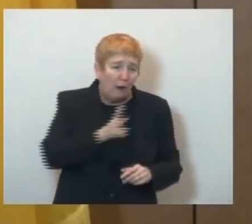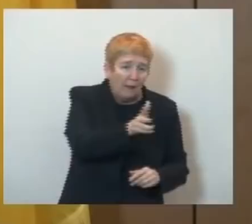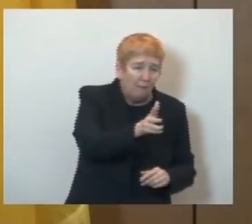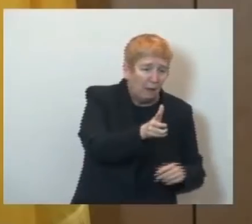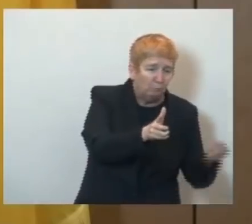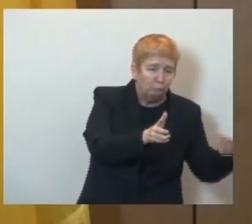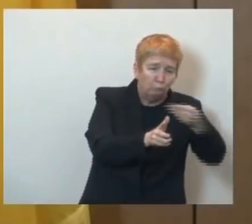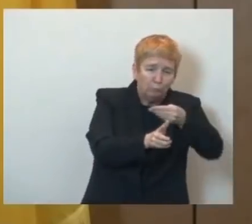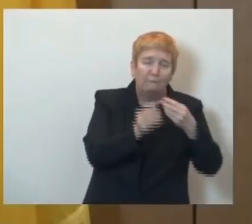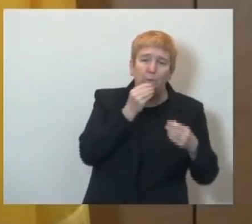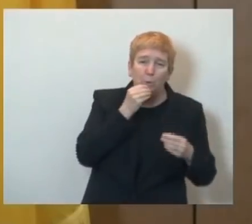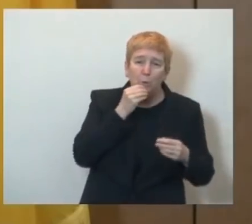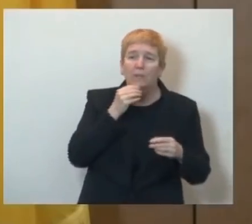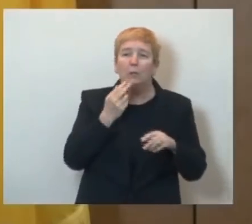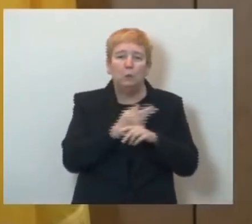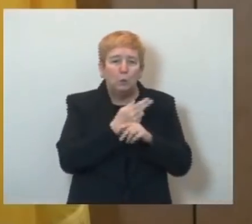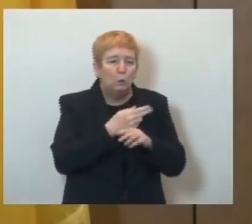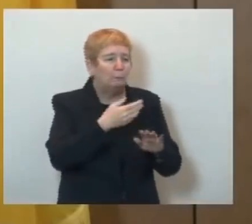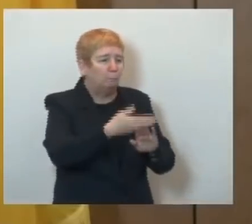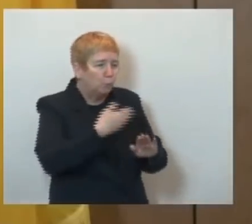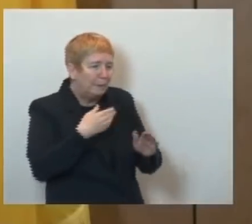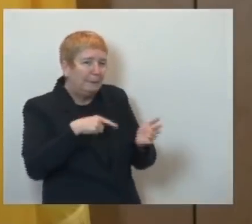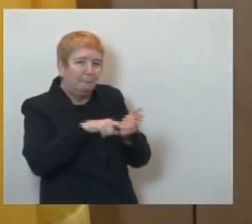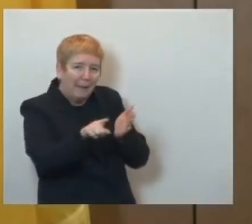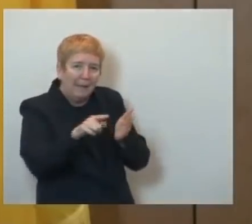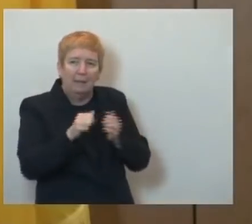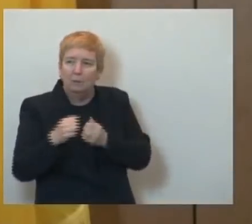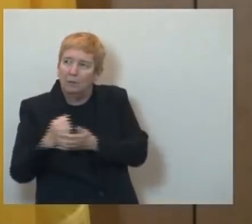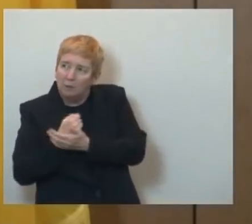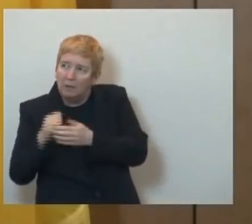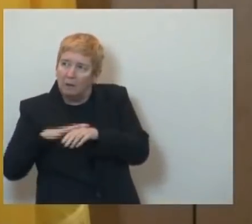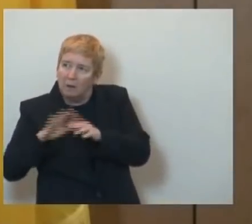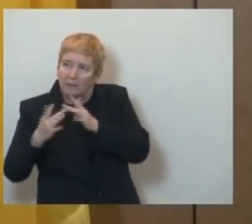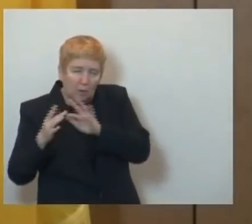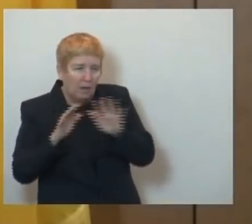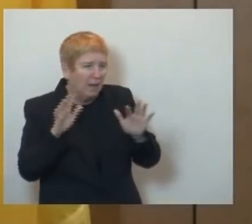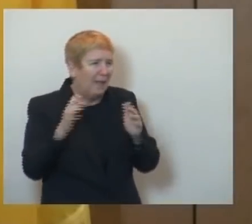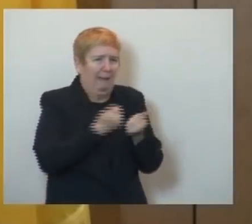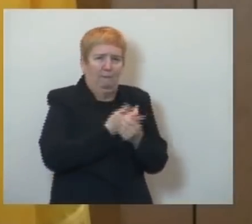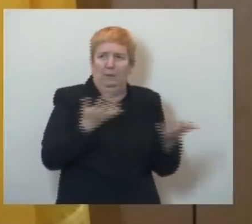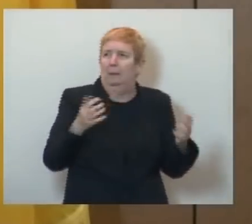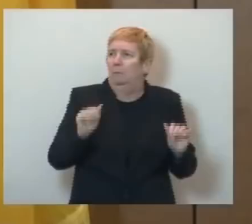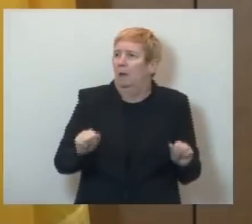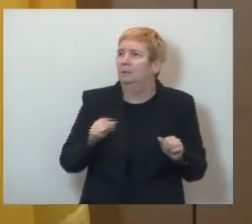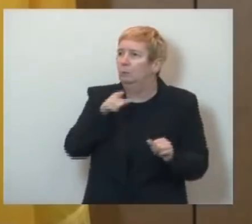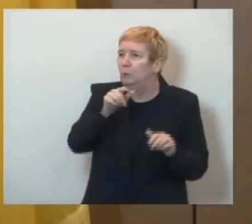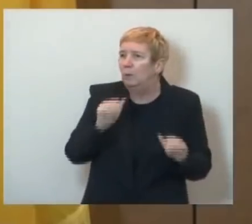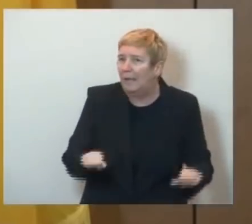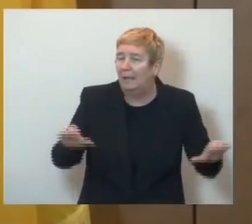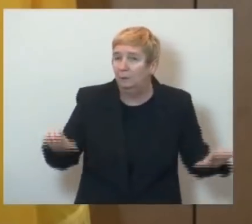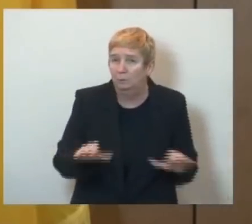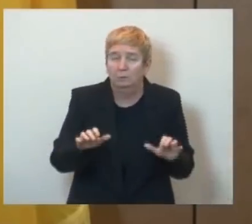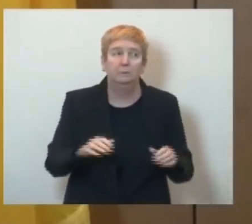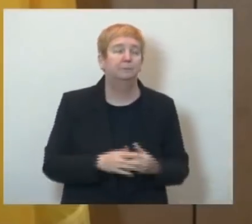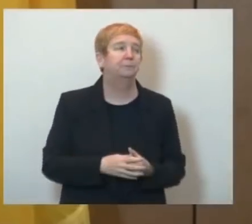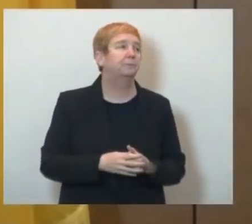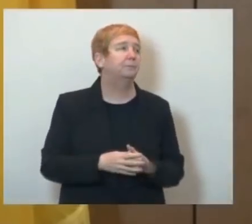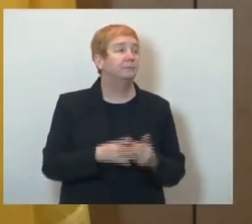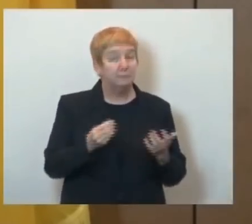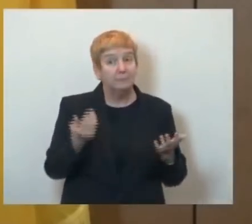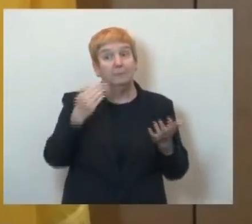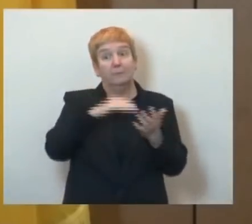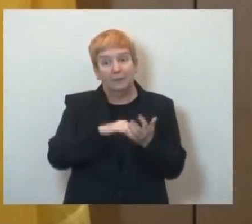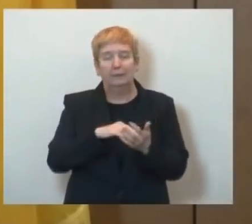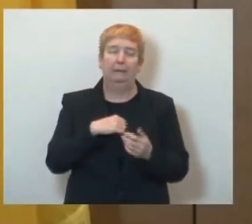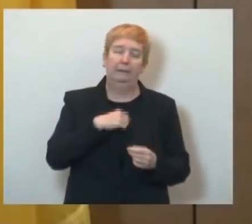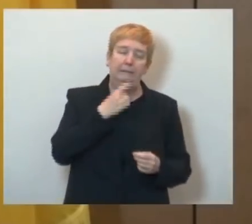don't have to touch anything. I mean, that is really how we maintain it. Again, you've heard me say, and I'll say it